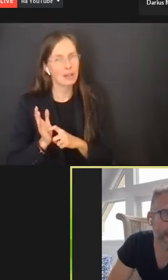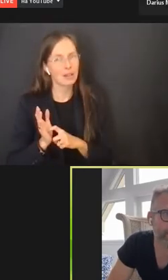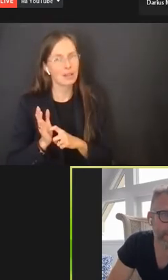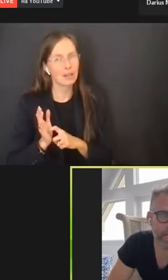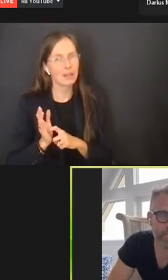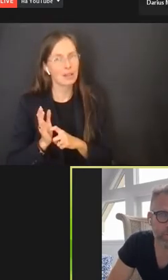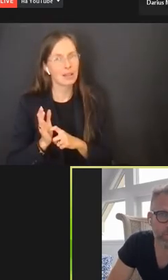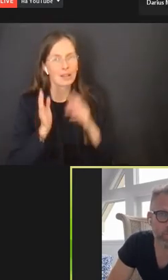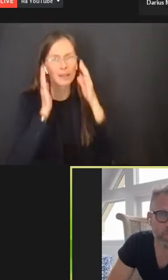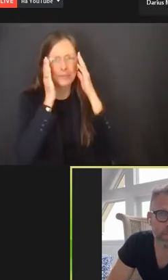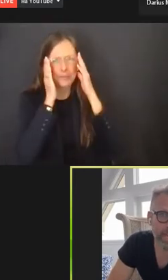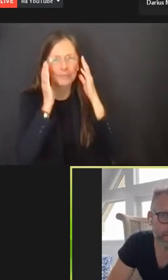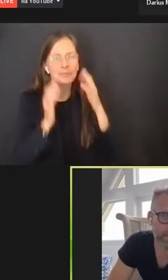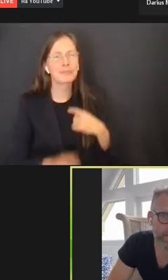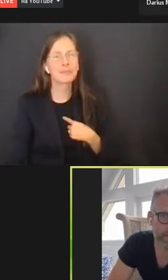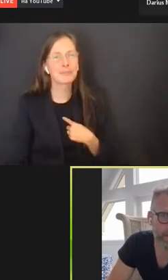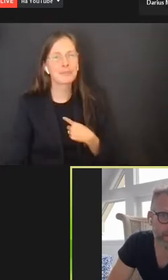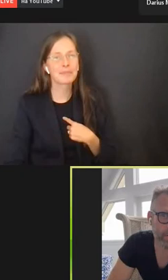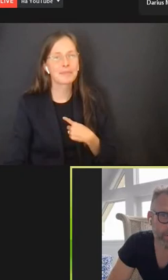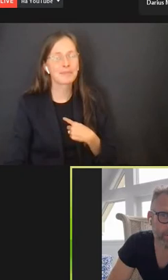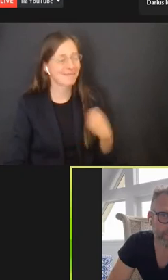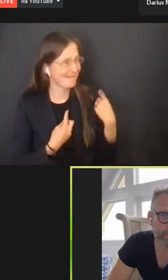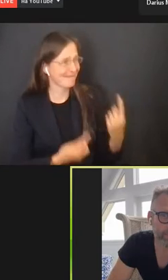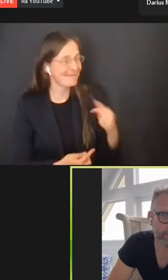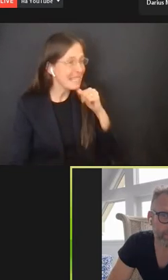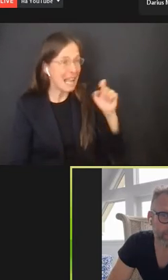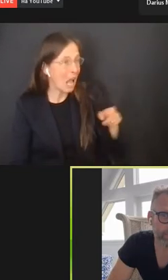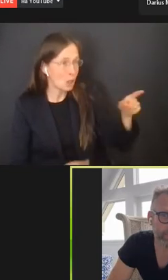I haven't needed you less as I've gotten older.